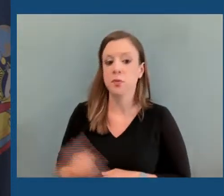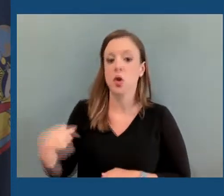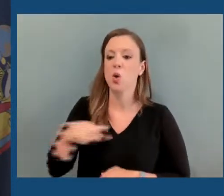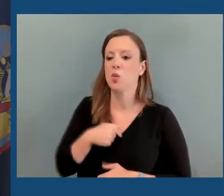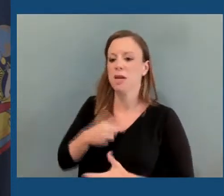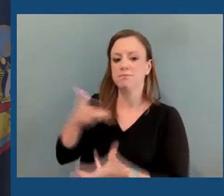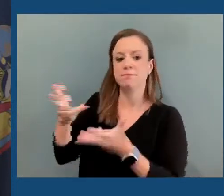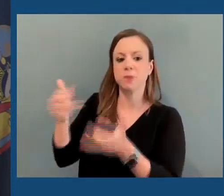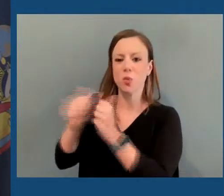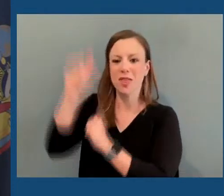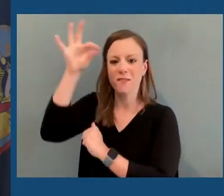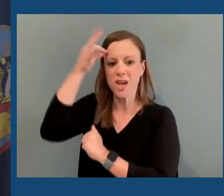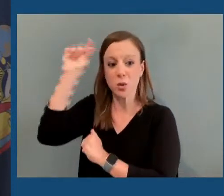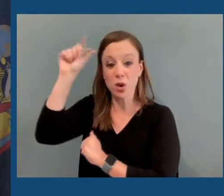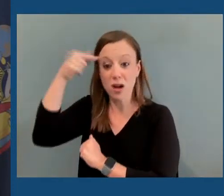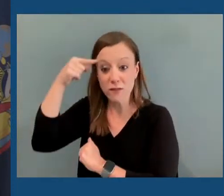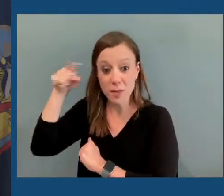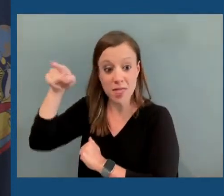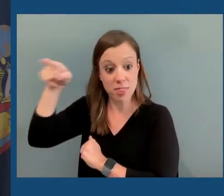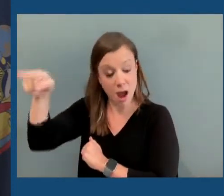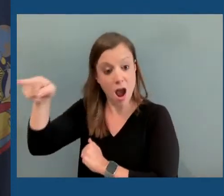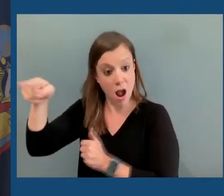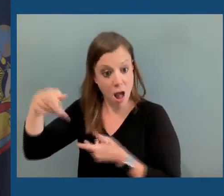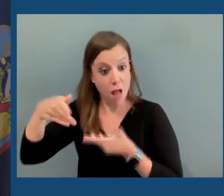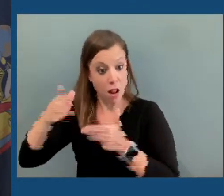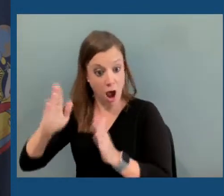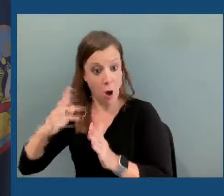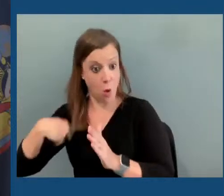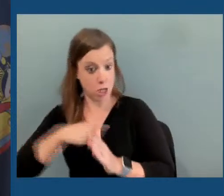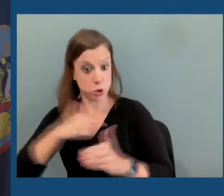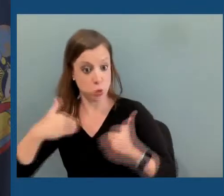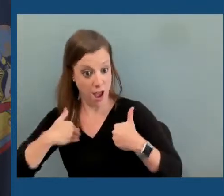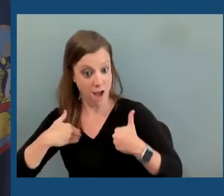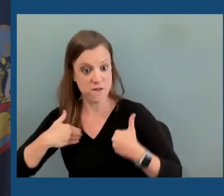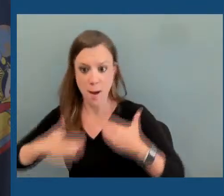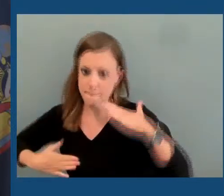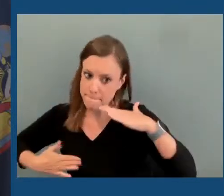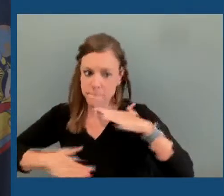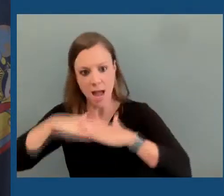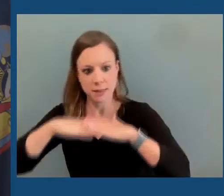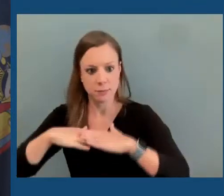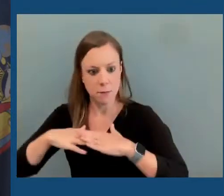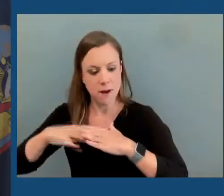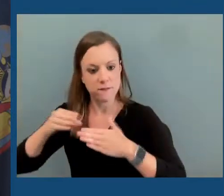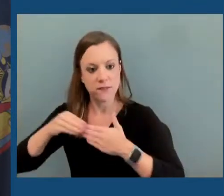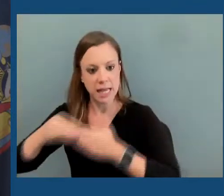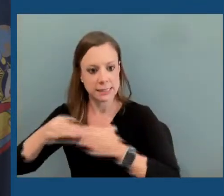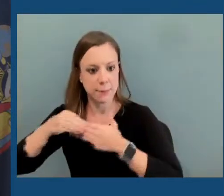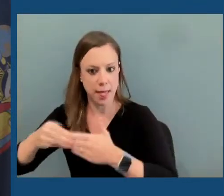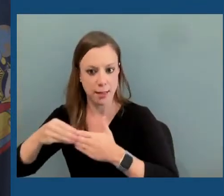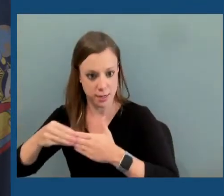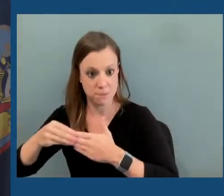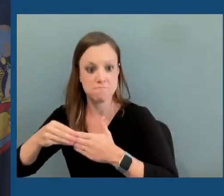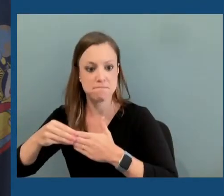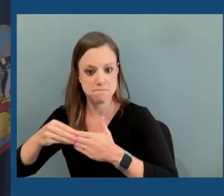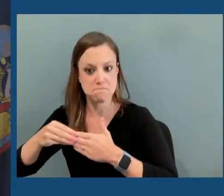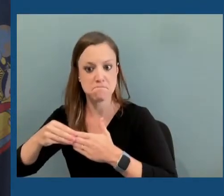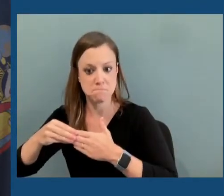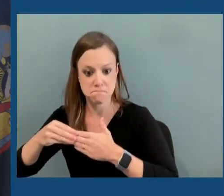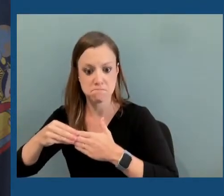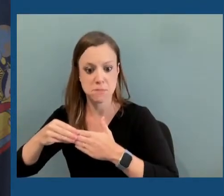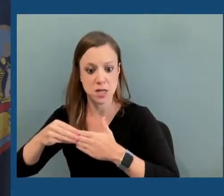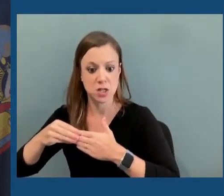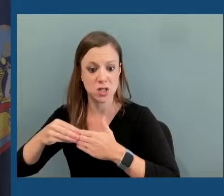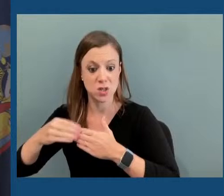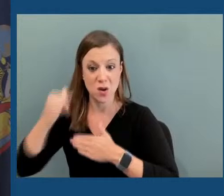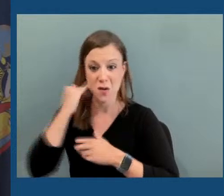They are going to allow us maximum flexibility during this pause, which is why those who say that, all